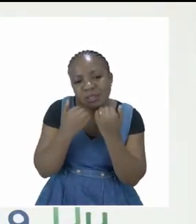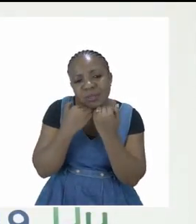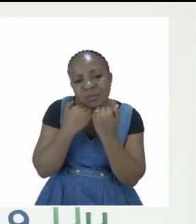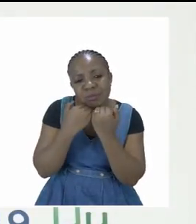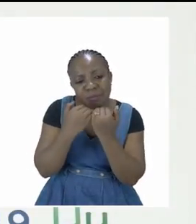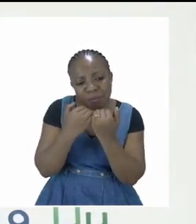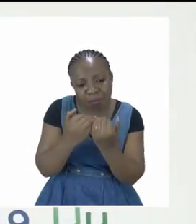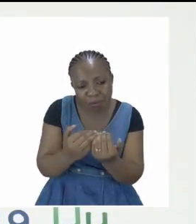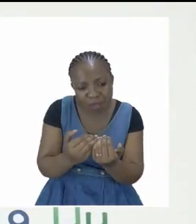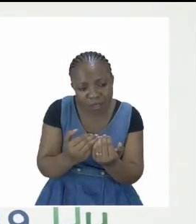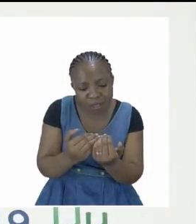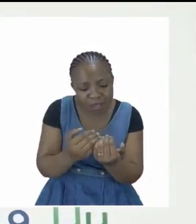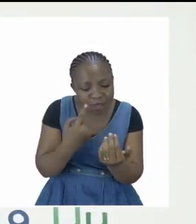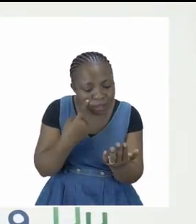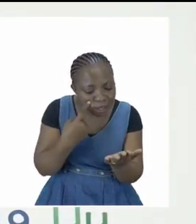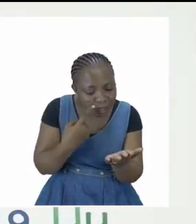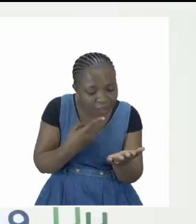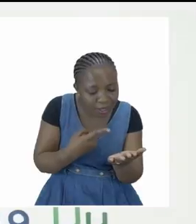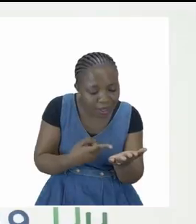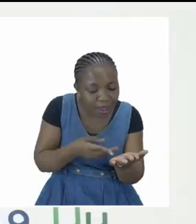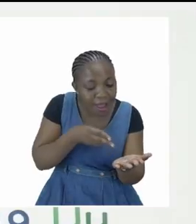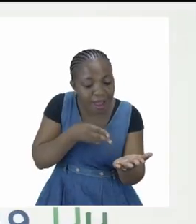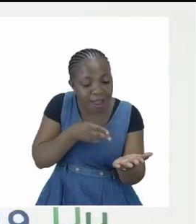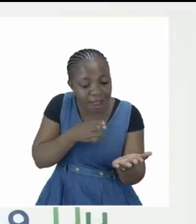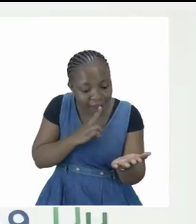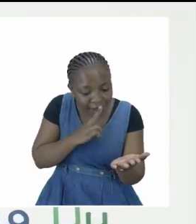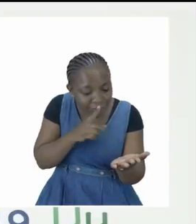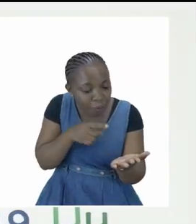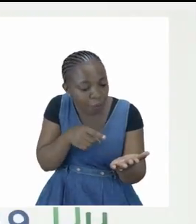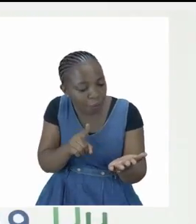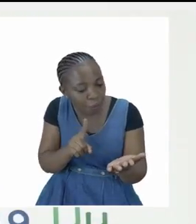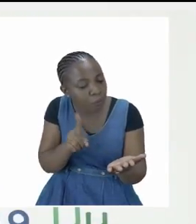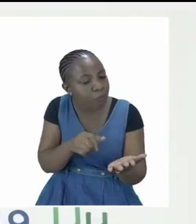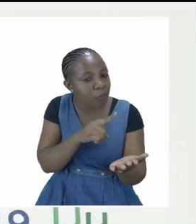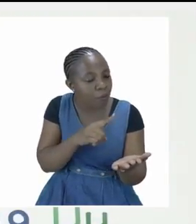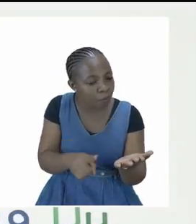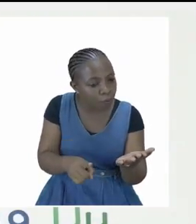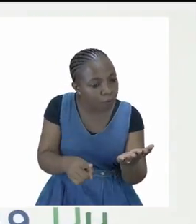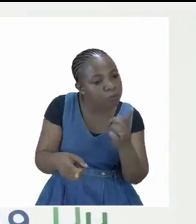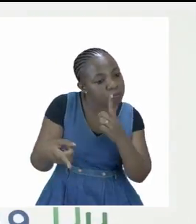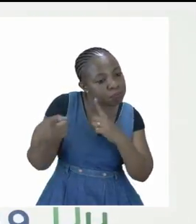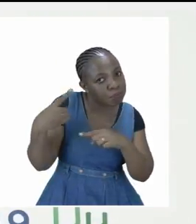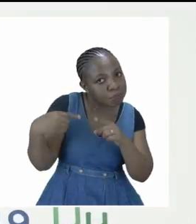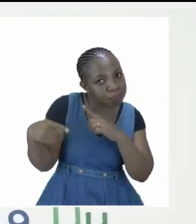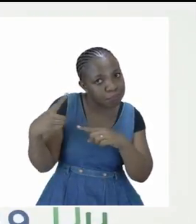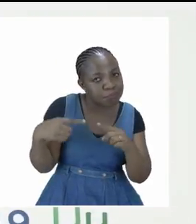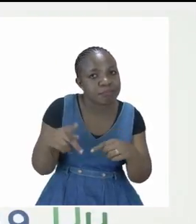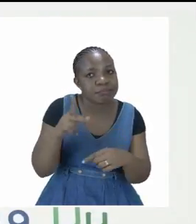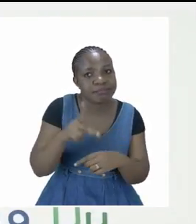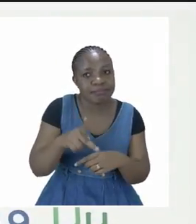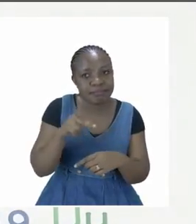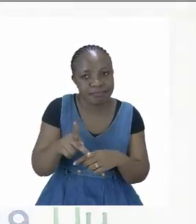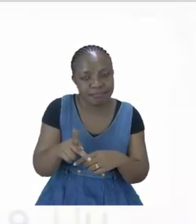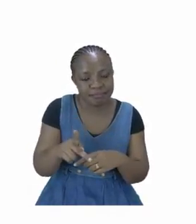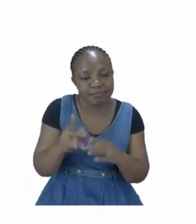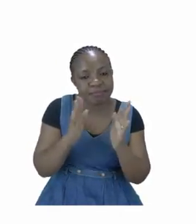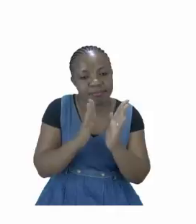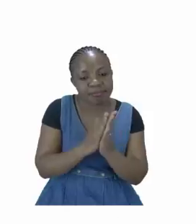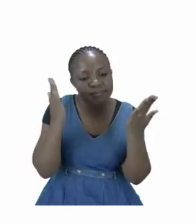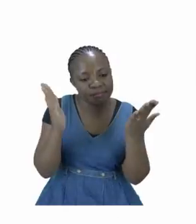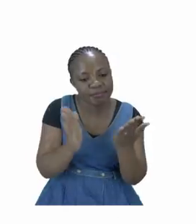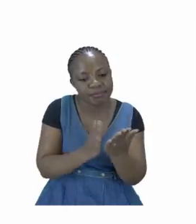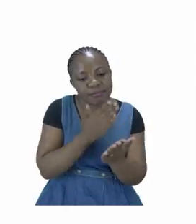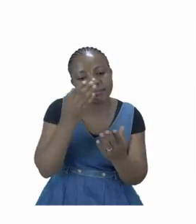by looking at the question again. Now, let us go to page 26 for our